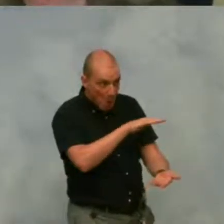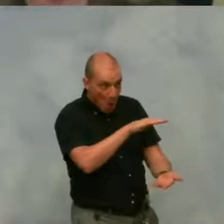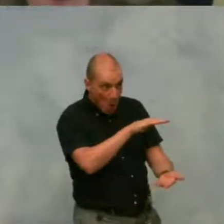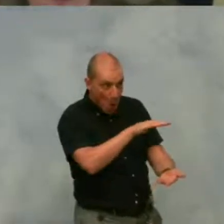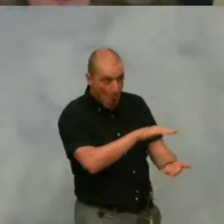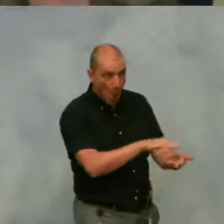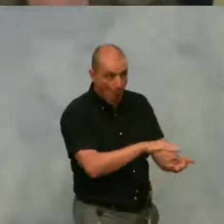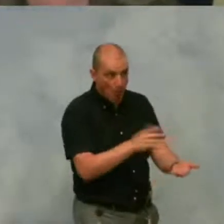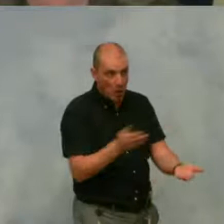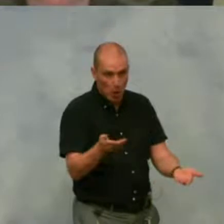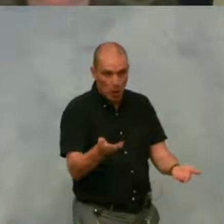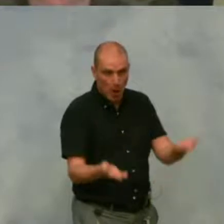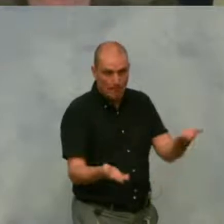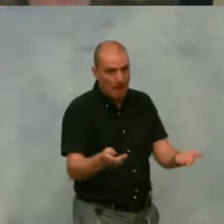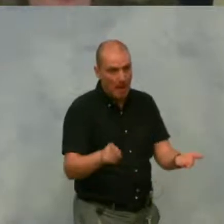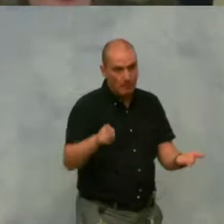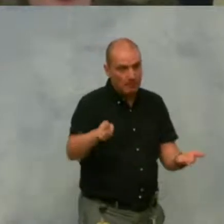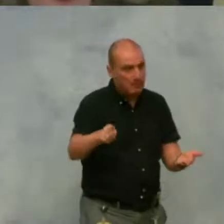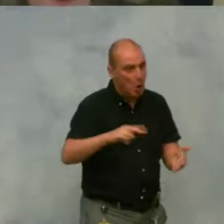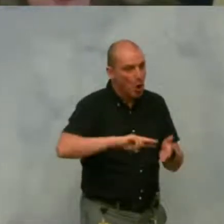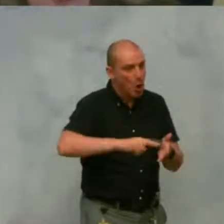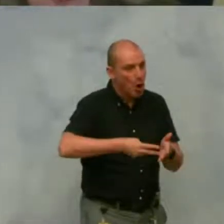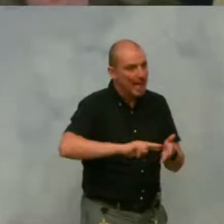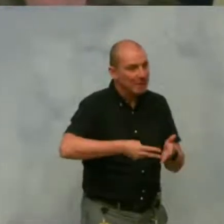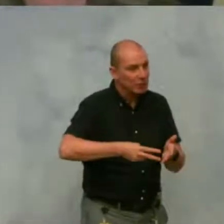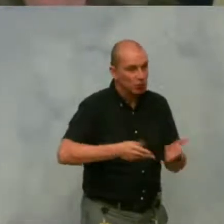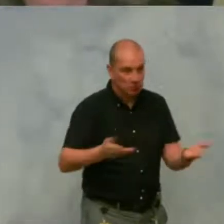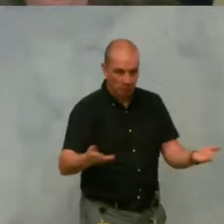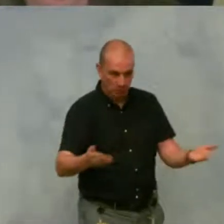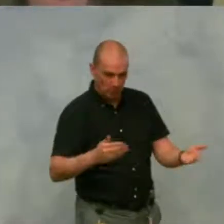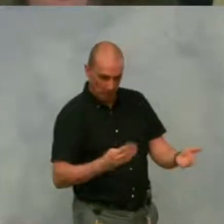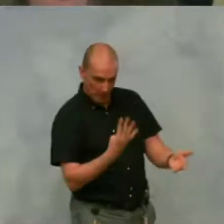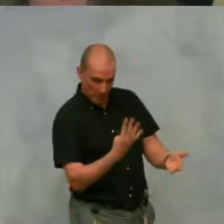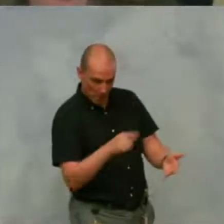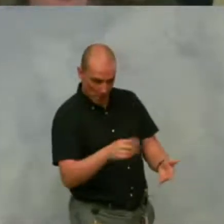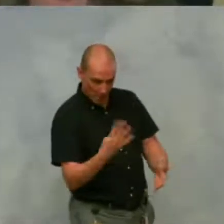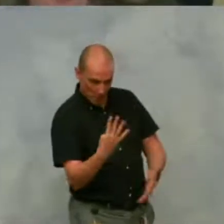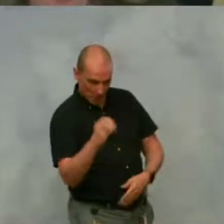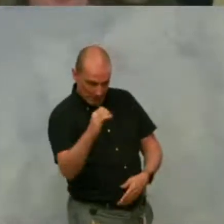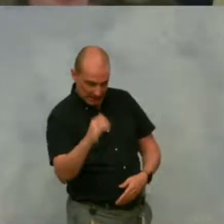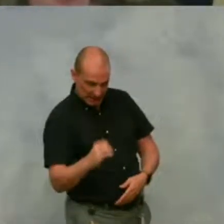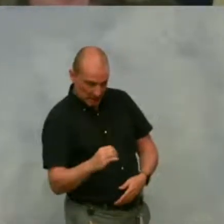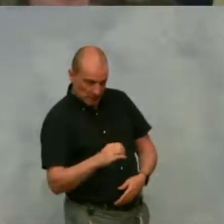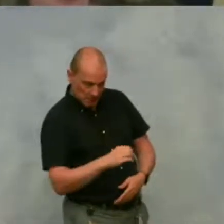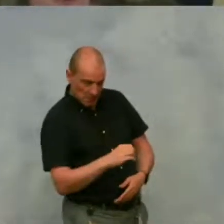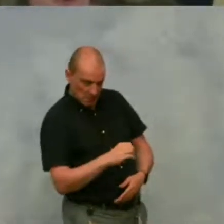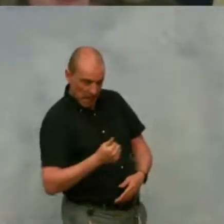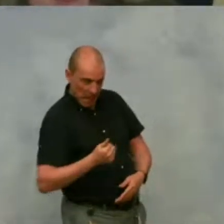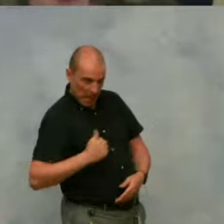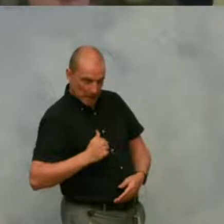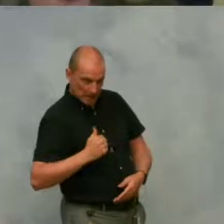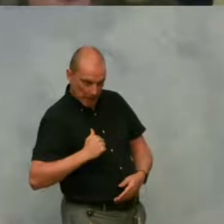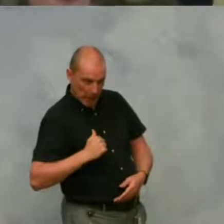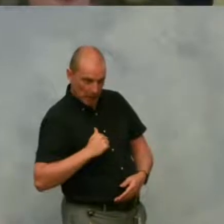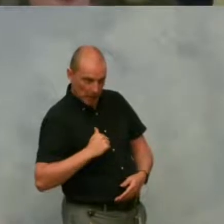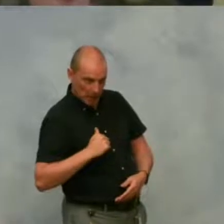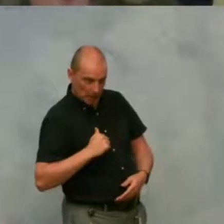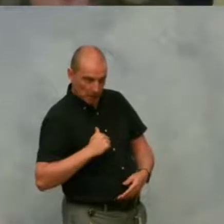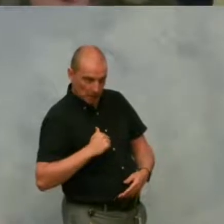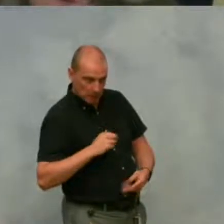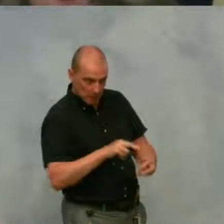other organisations, but for us that is increasing. So 4.4% we are projecting on the back of what we've got to